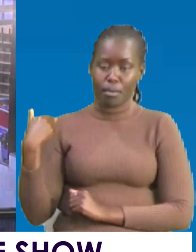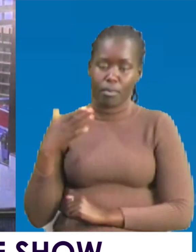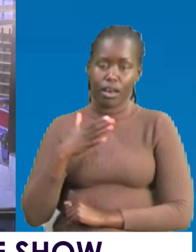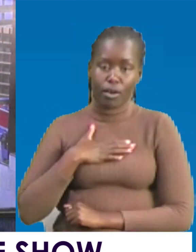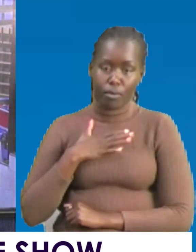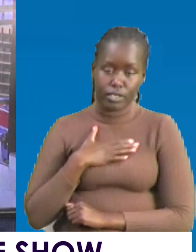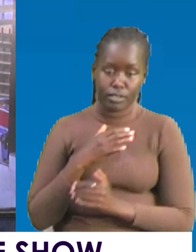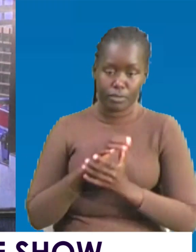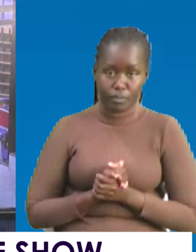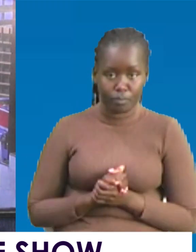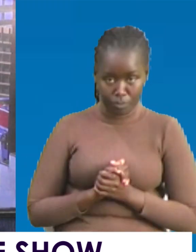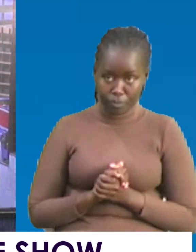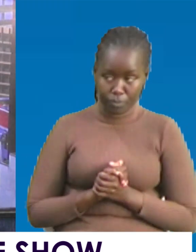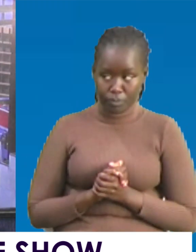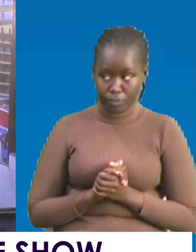0111